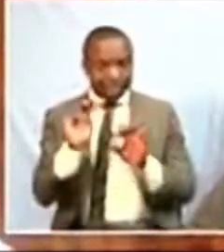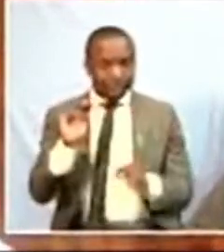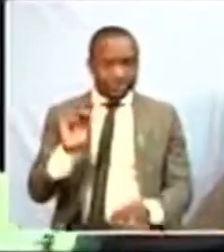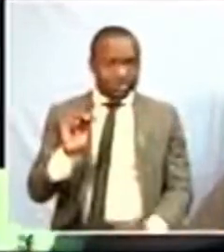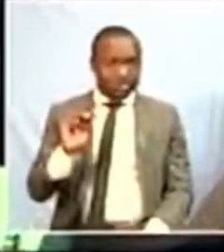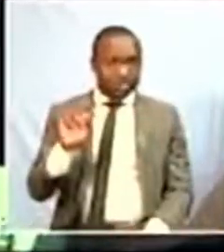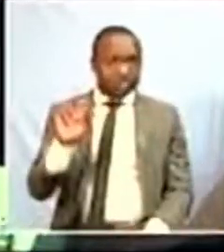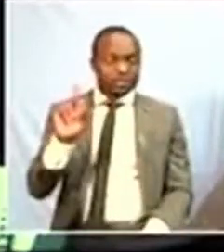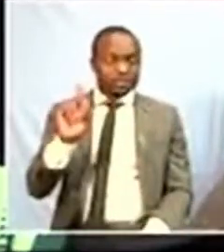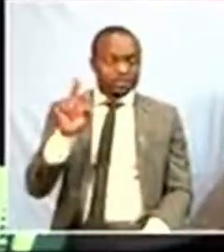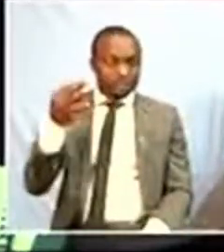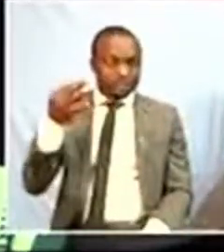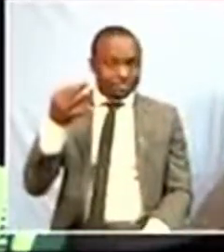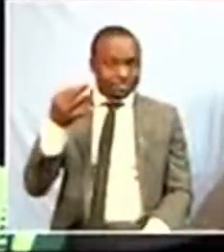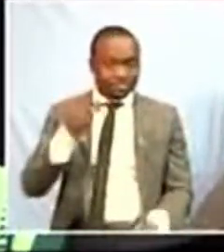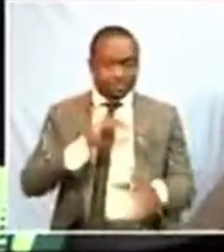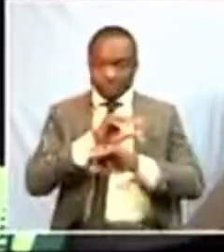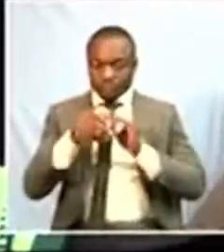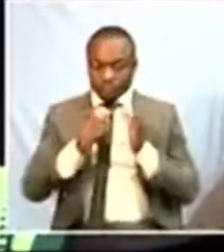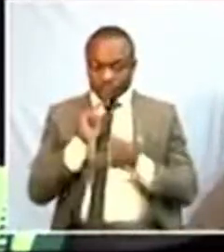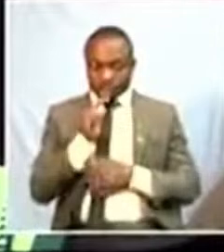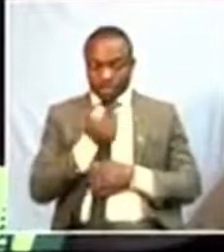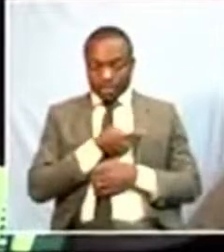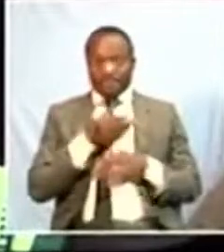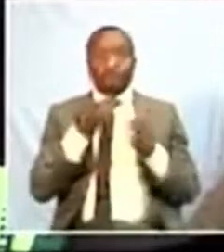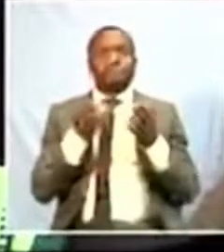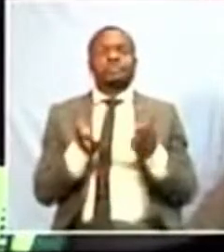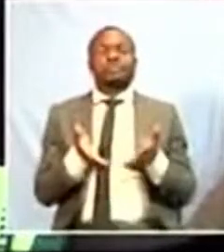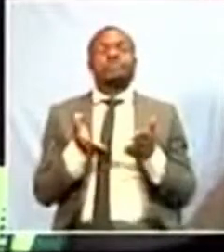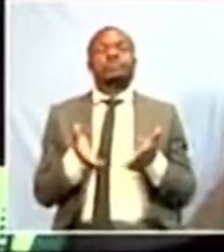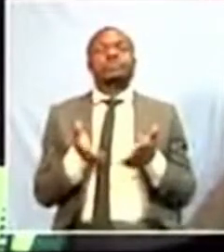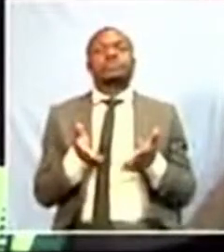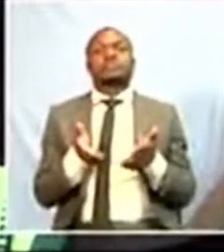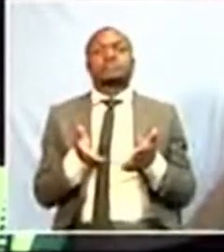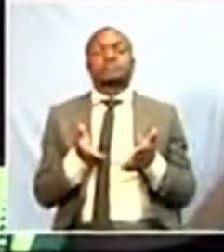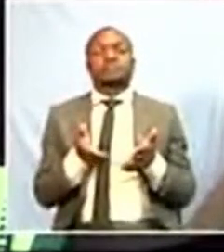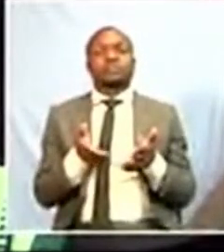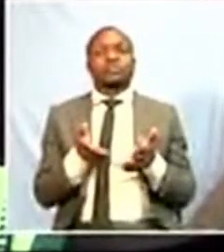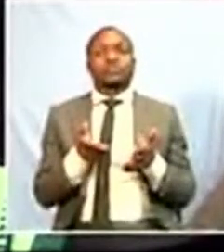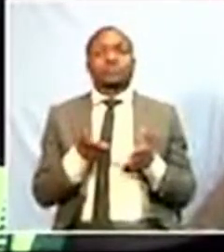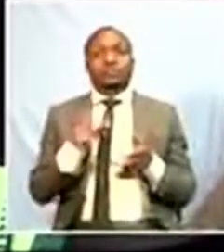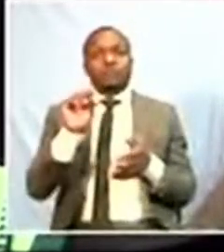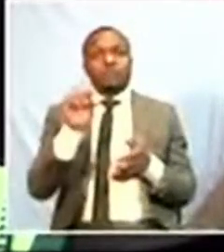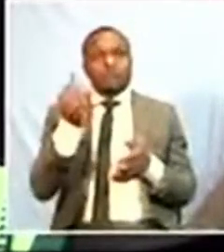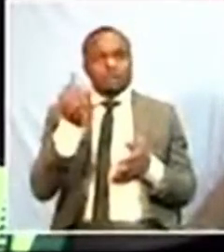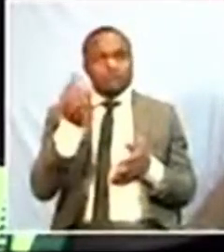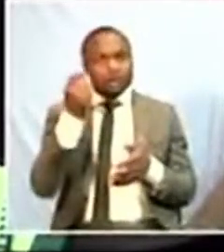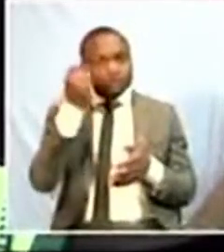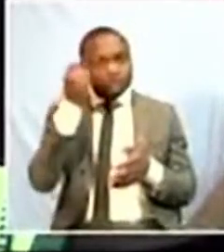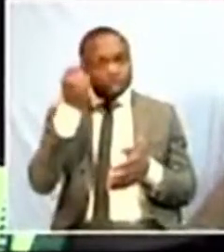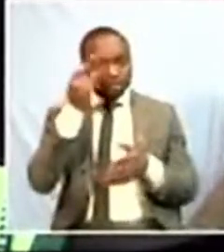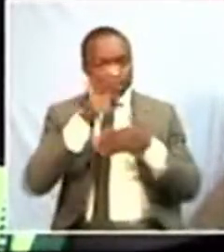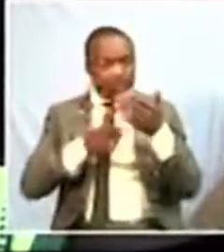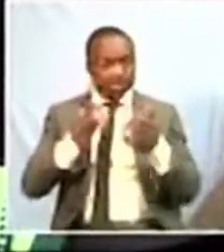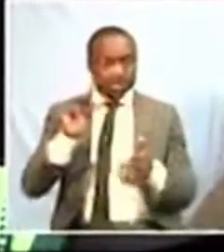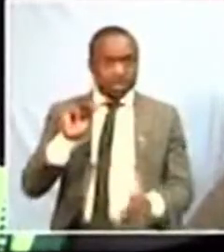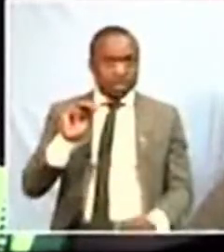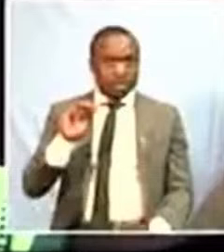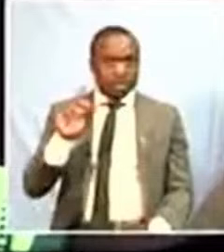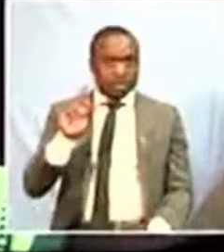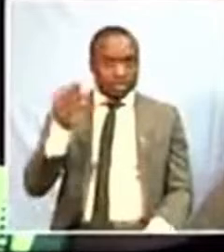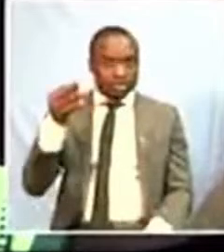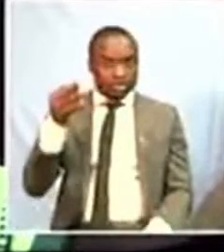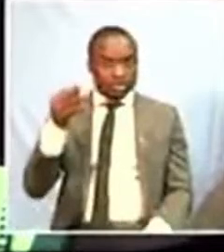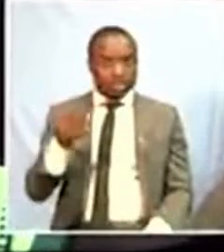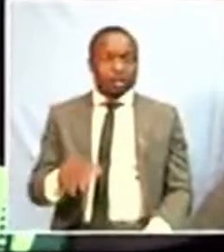and all of us here being laymen, no one has got a clue of what an MDF is. Maybe ask a question,